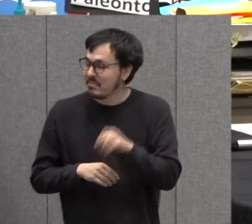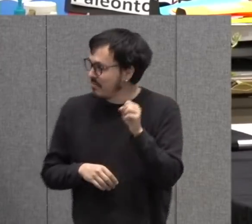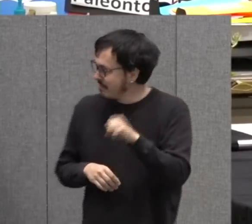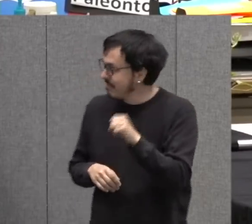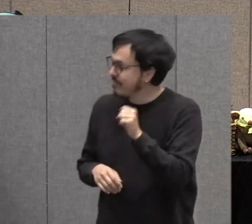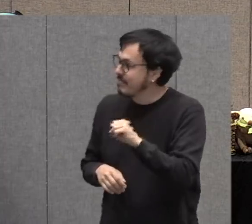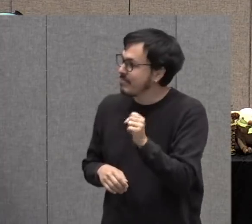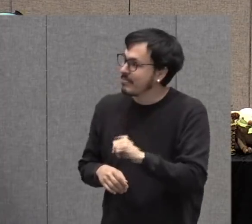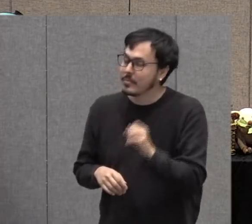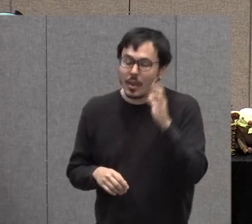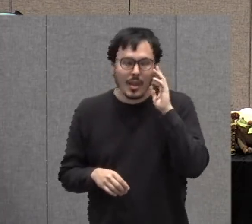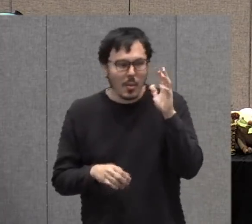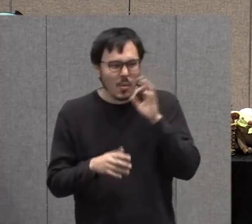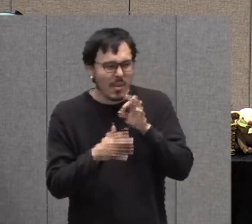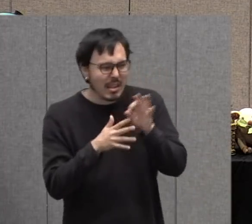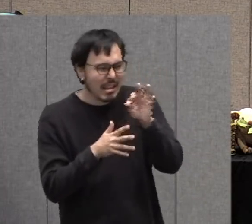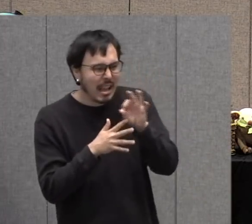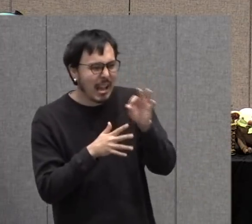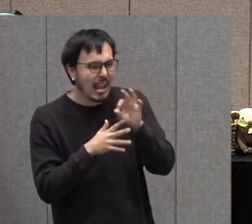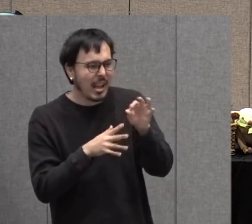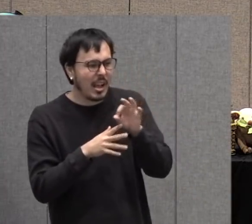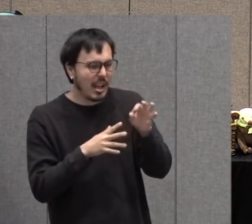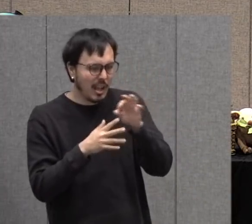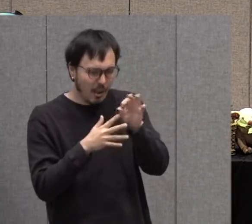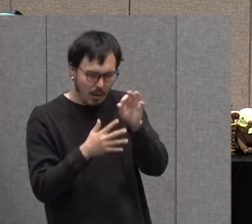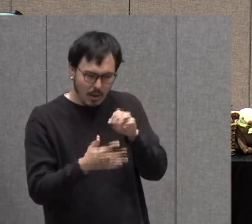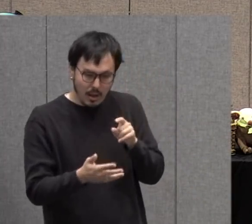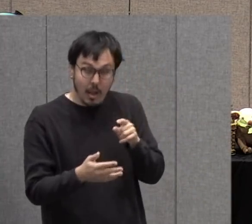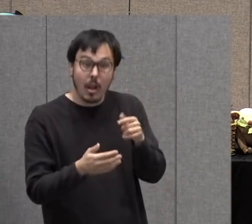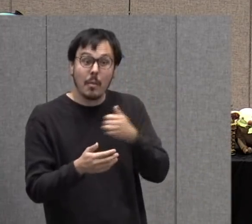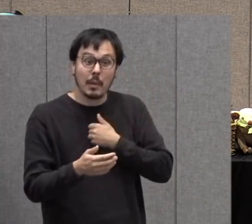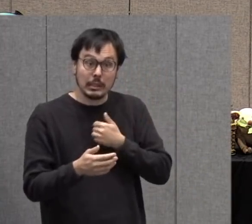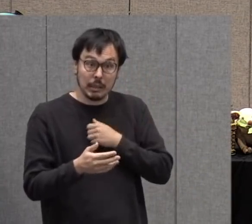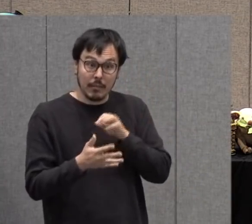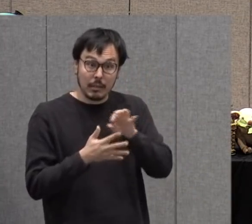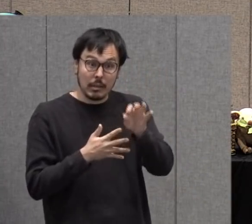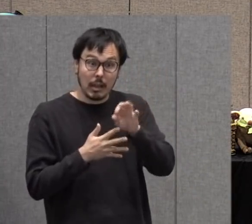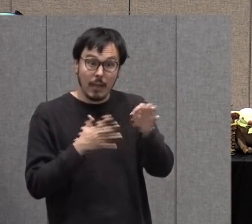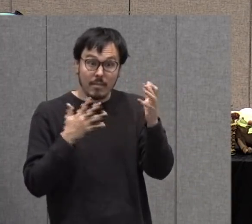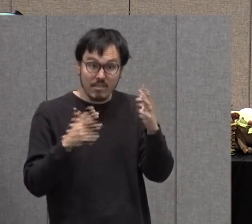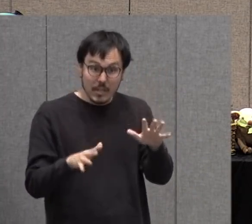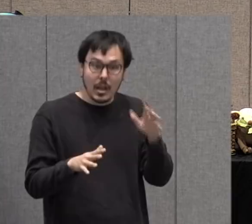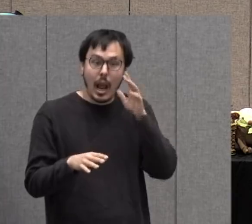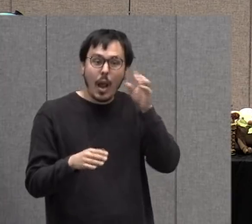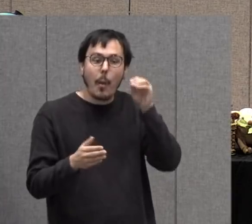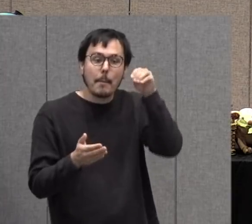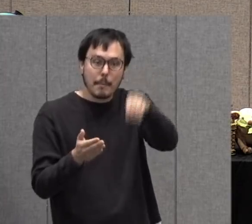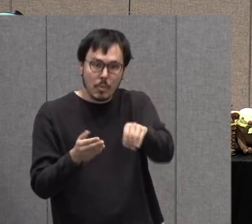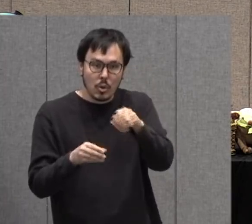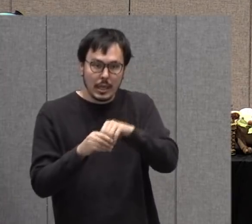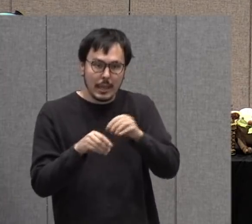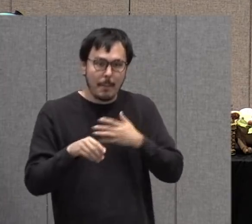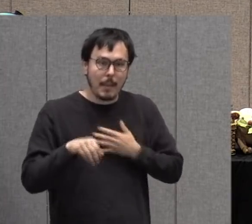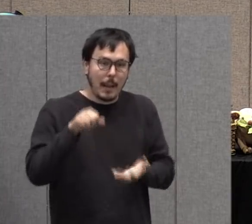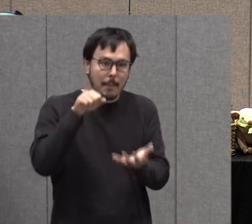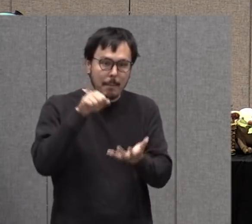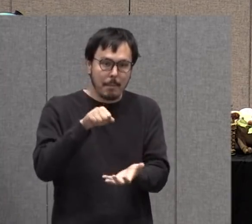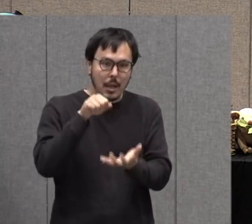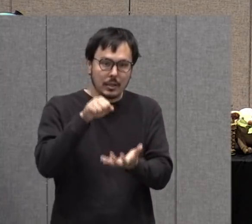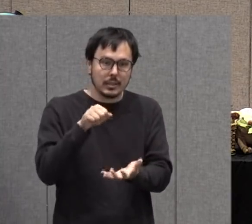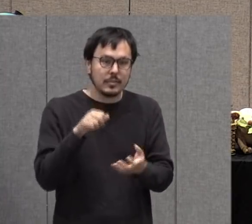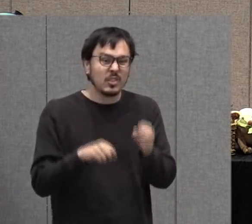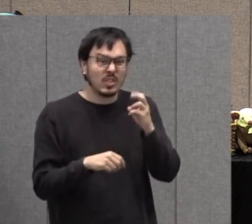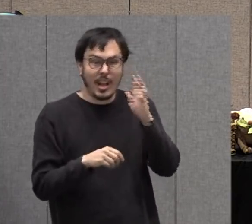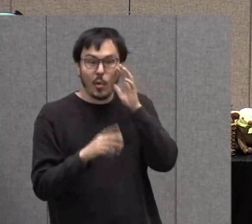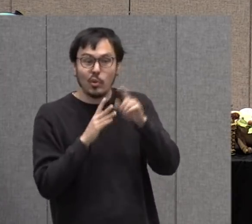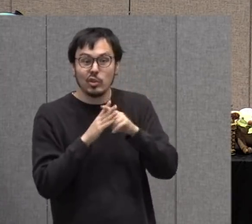So we'll count all of these little cotton balls, and when we count them, we'll put them inside this bucket. Okay, all right, ready? So I'm starting at 99. Let